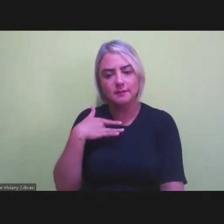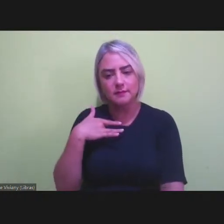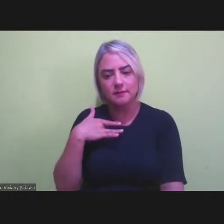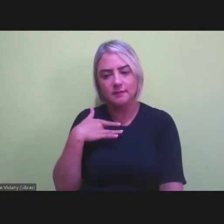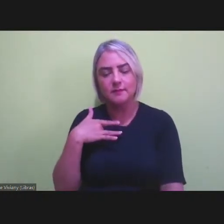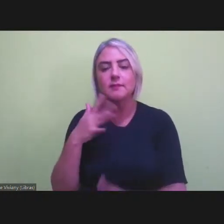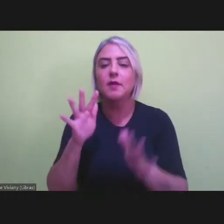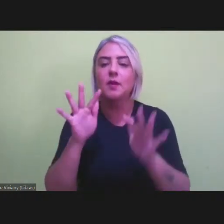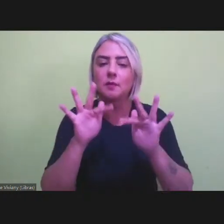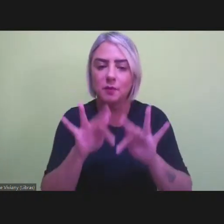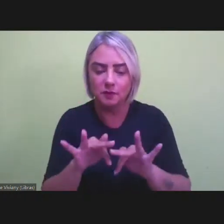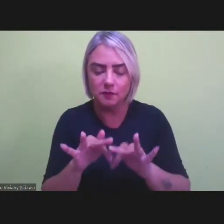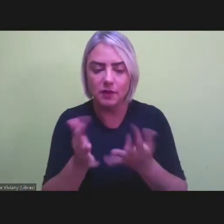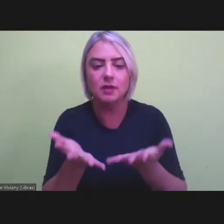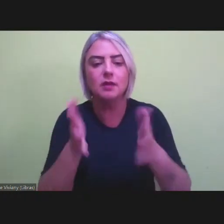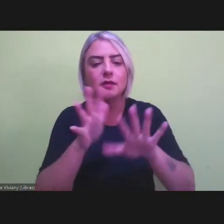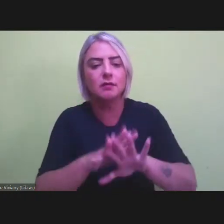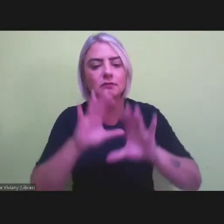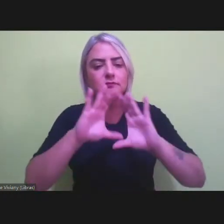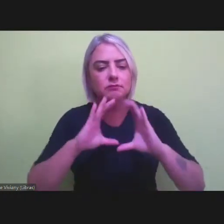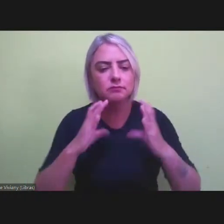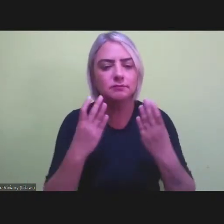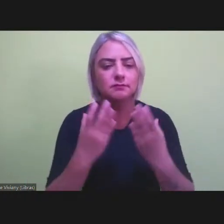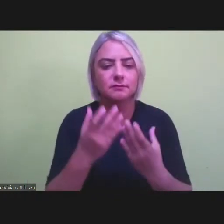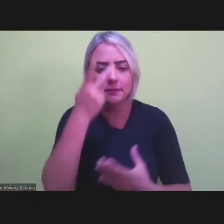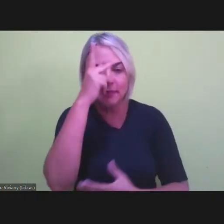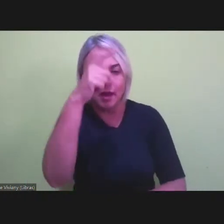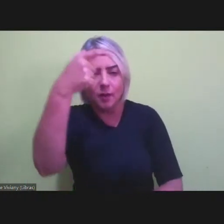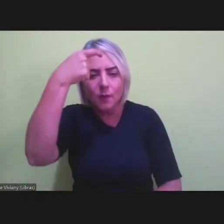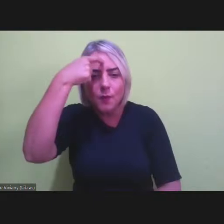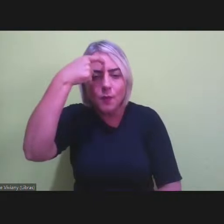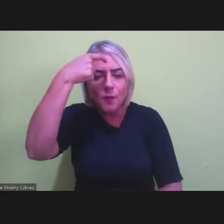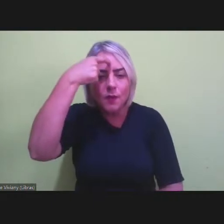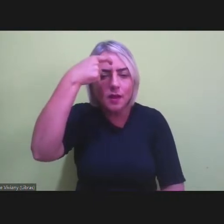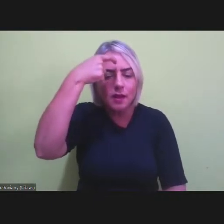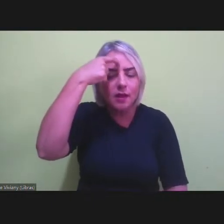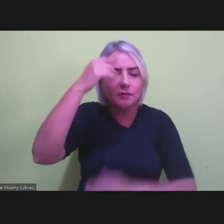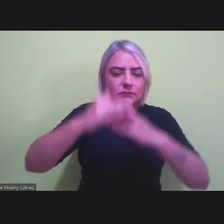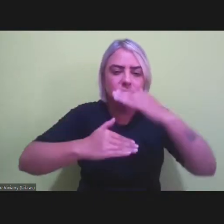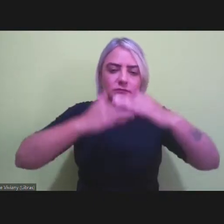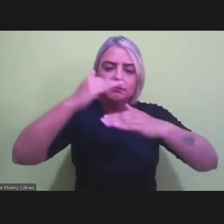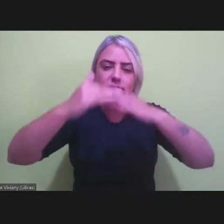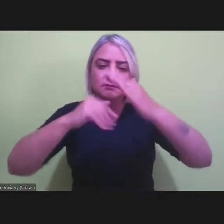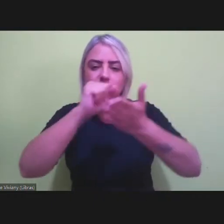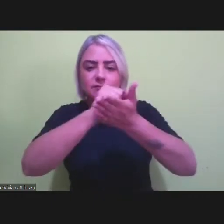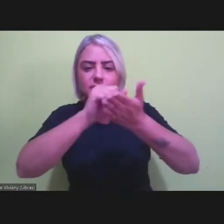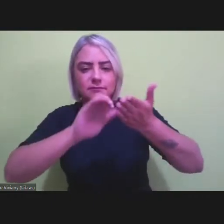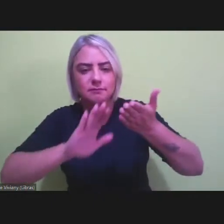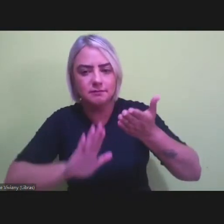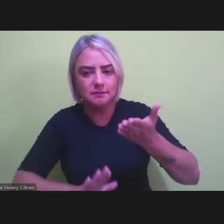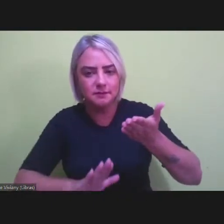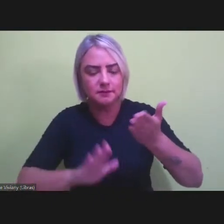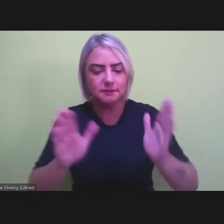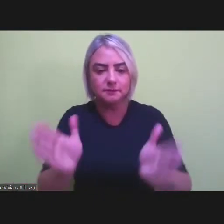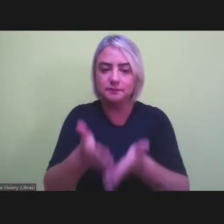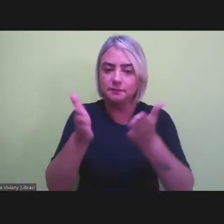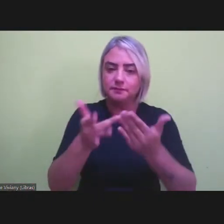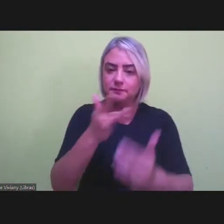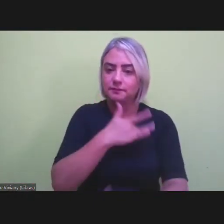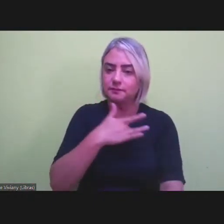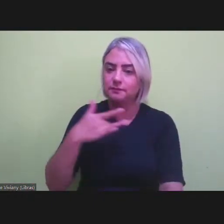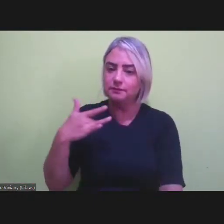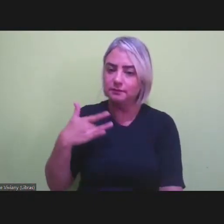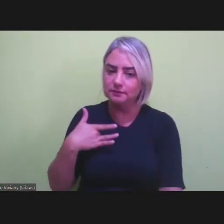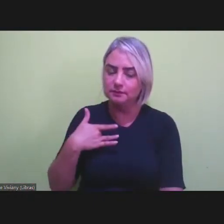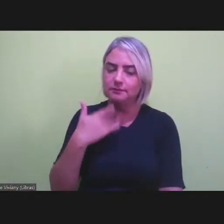and health, and finally, engage community engagement to make it possible to raise awareness and develop actions